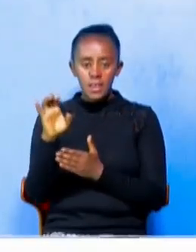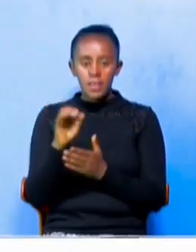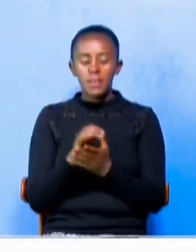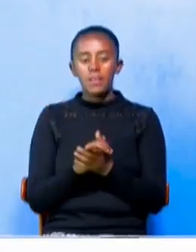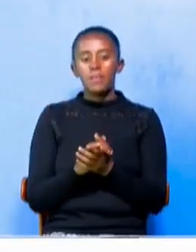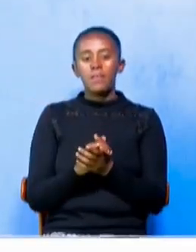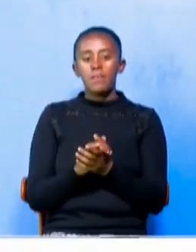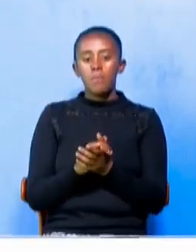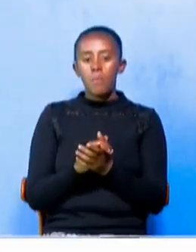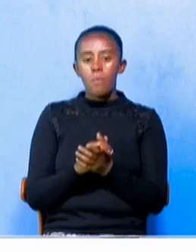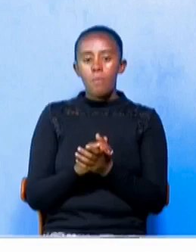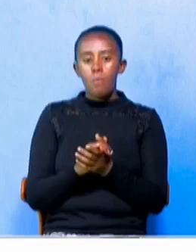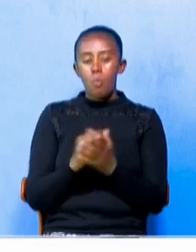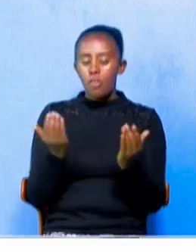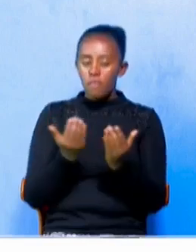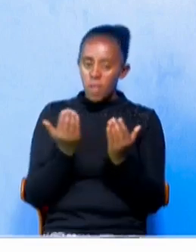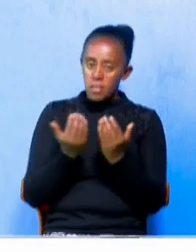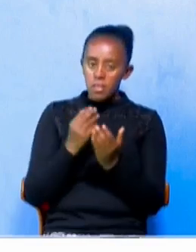Motivate him.